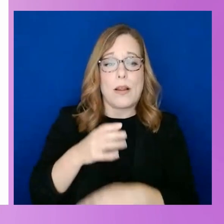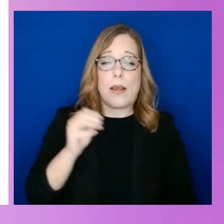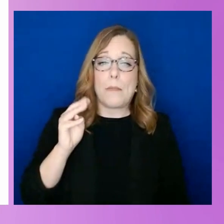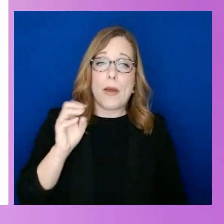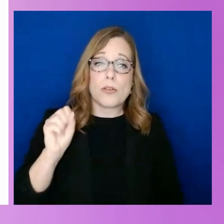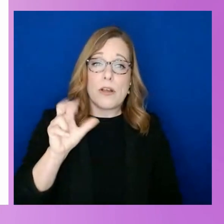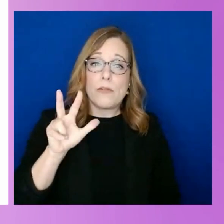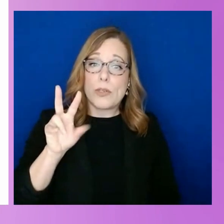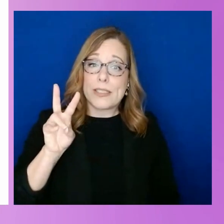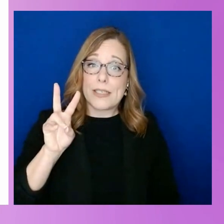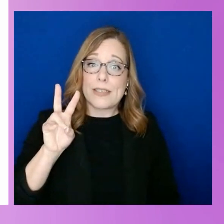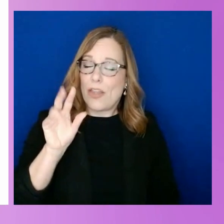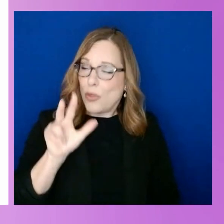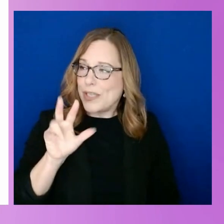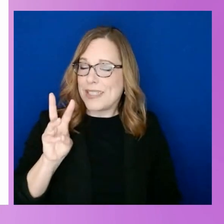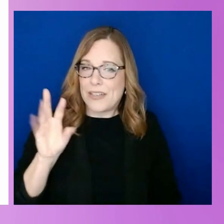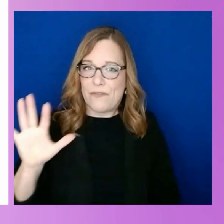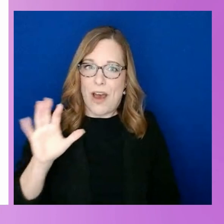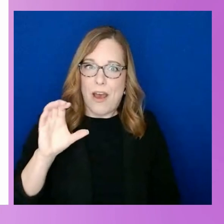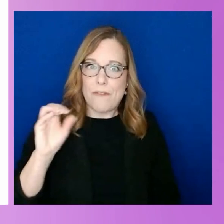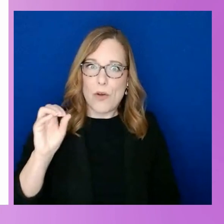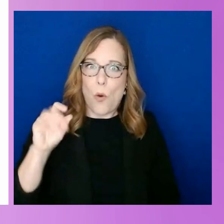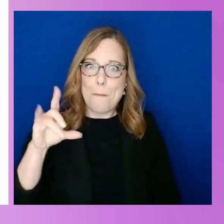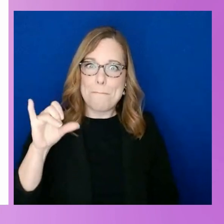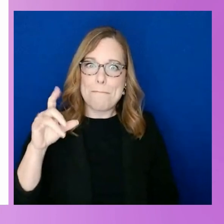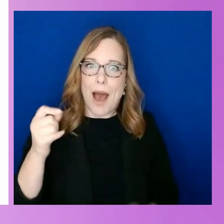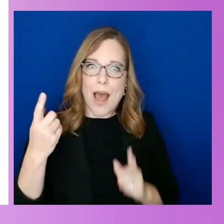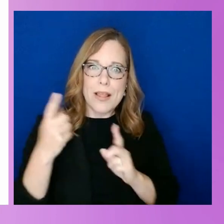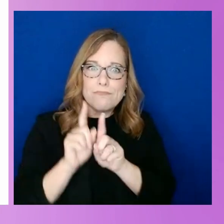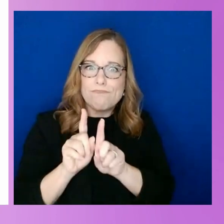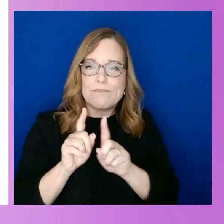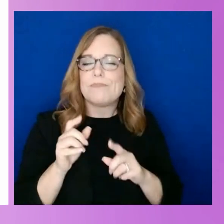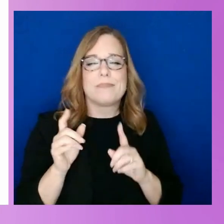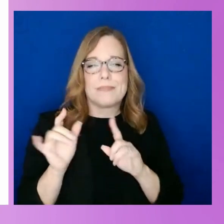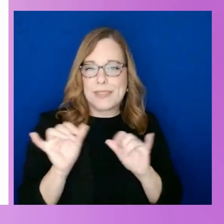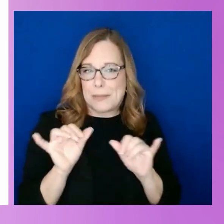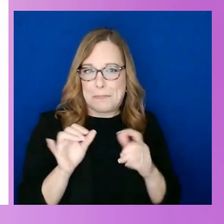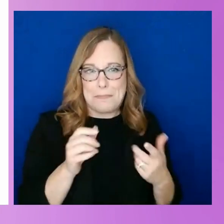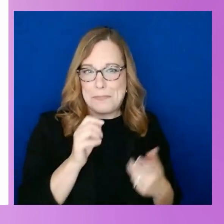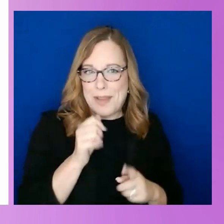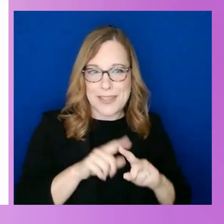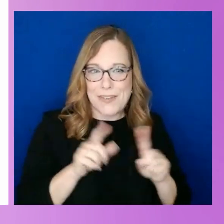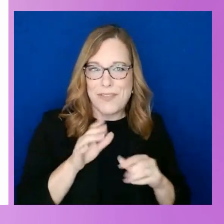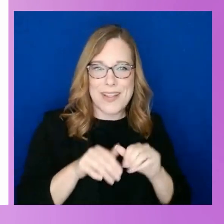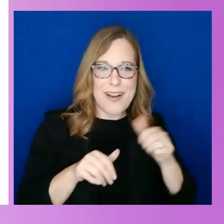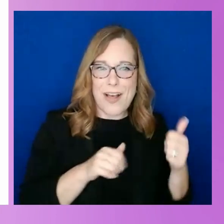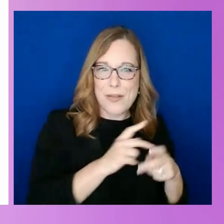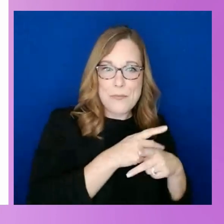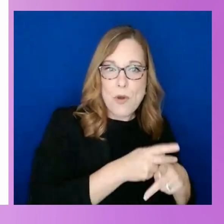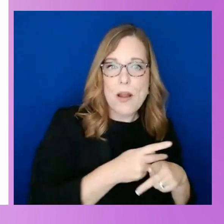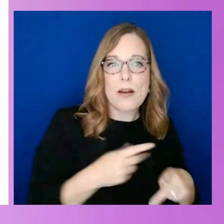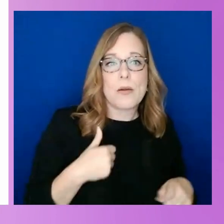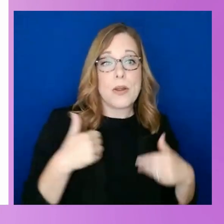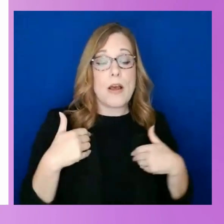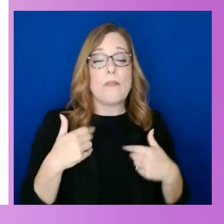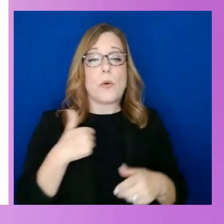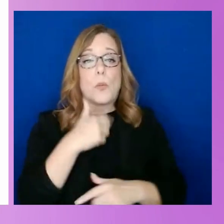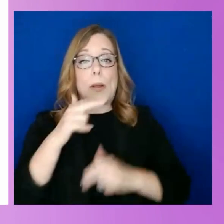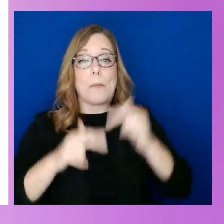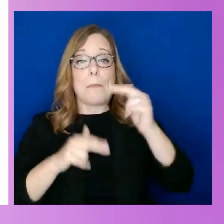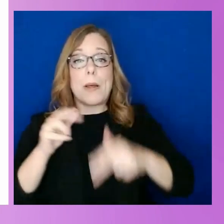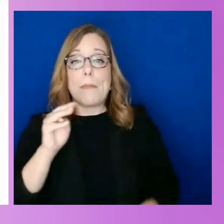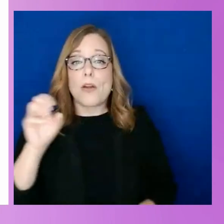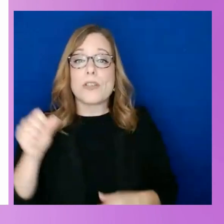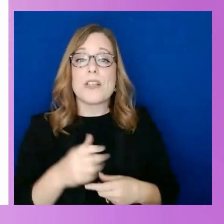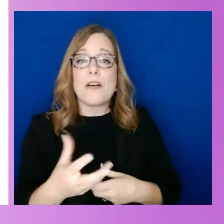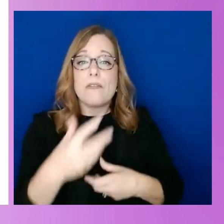We built it with the Microsoft Inclusive Design Practice, a methodology that enables and draws upon the full range of